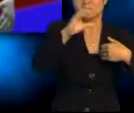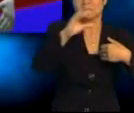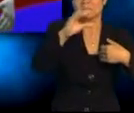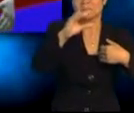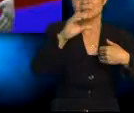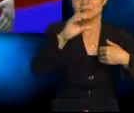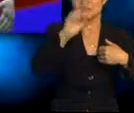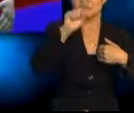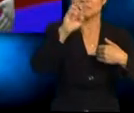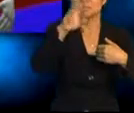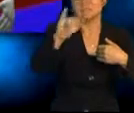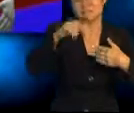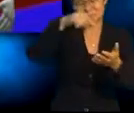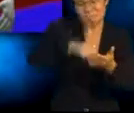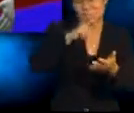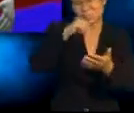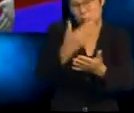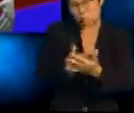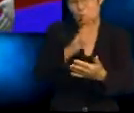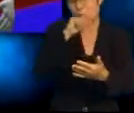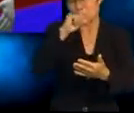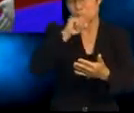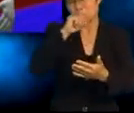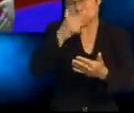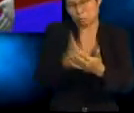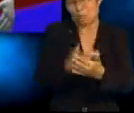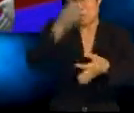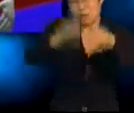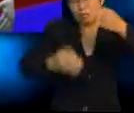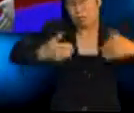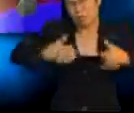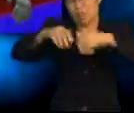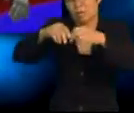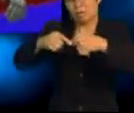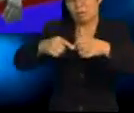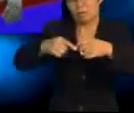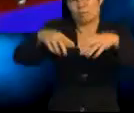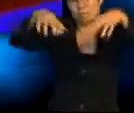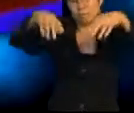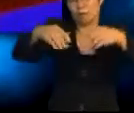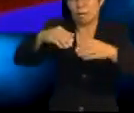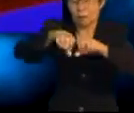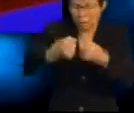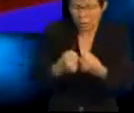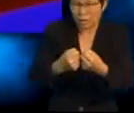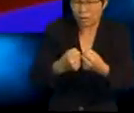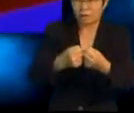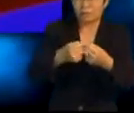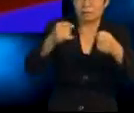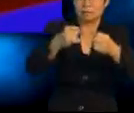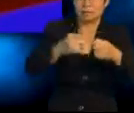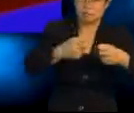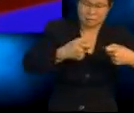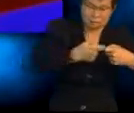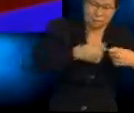The disadvantage of this circuit is that if there is a break in any part of the circuit, current